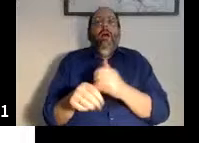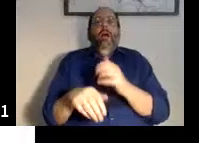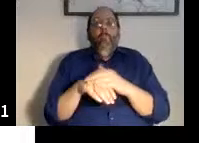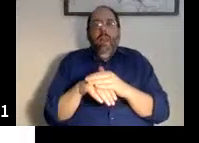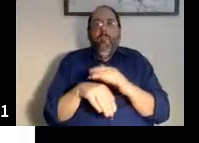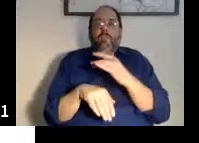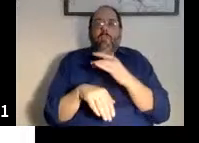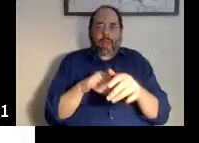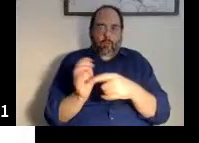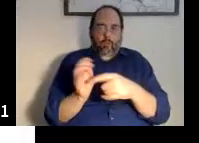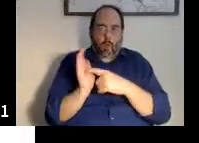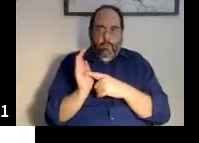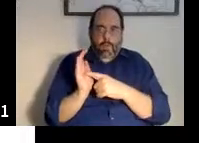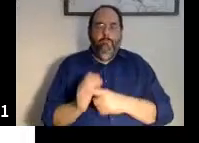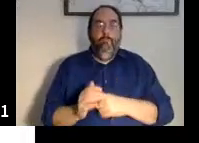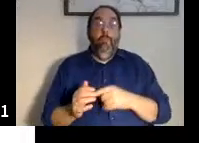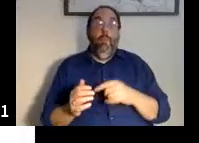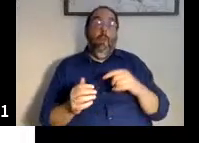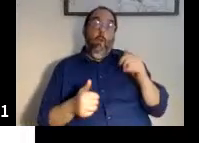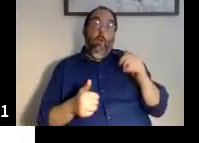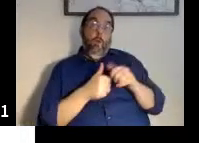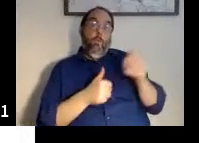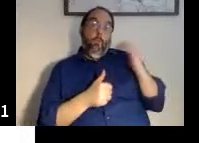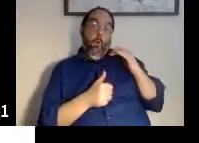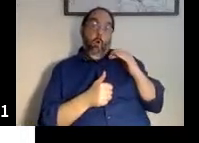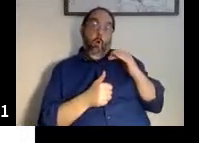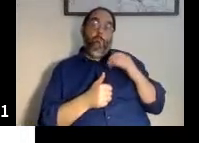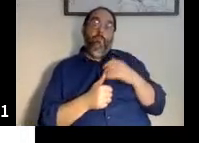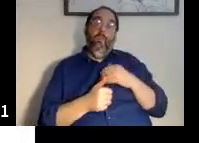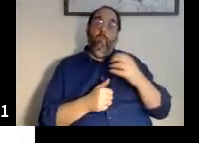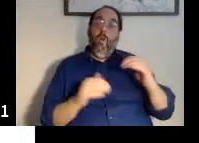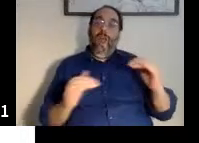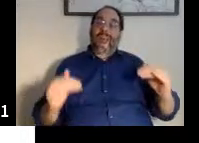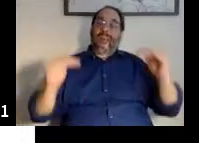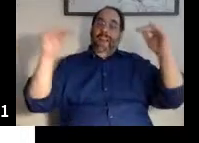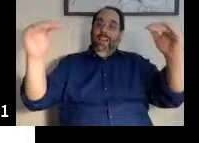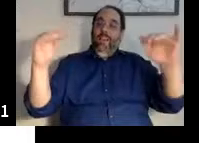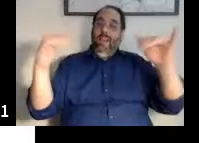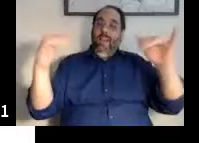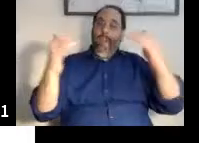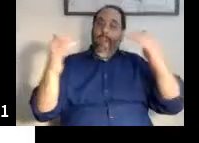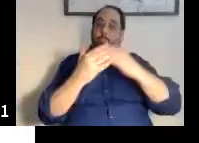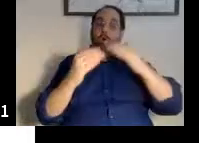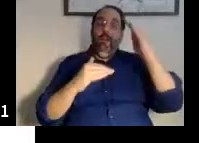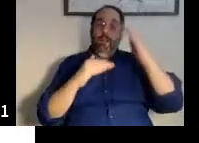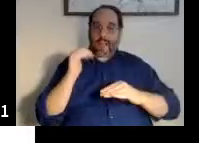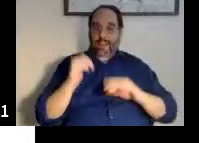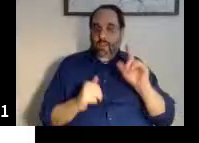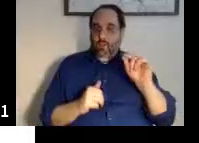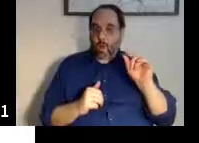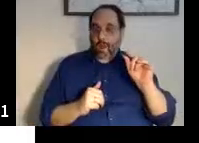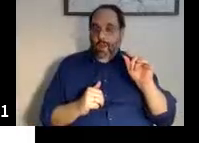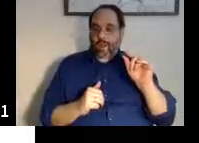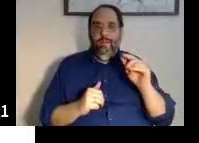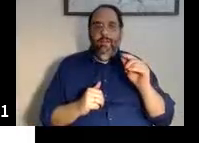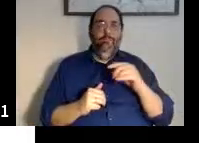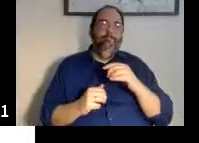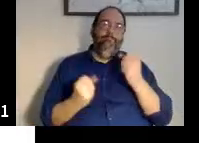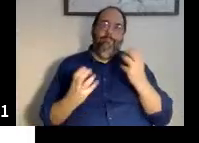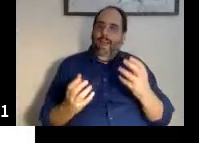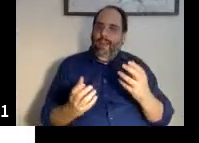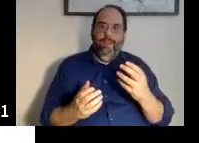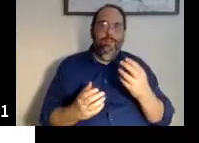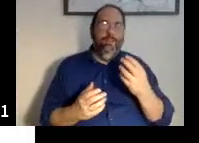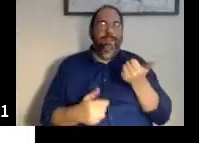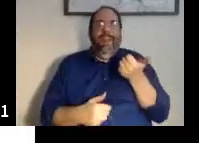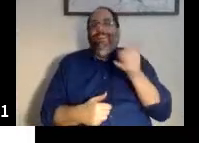So remember we talked about earlier the scoping requirements for elevated play components less than 20. So there's a whole lot of 19 elevated